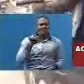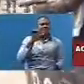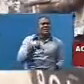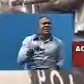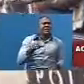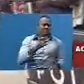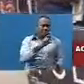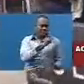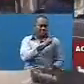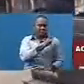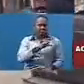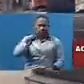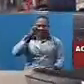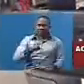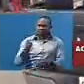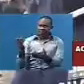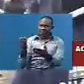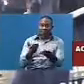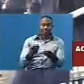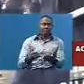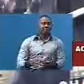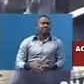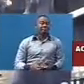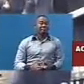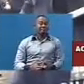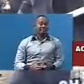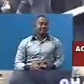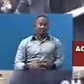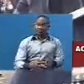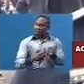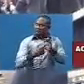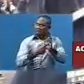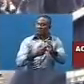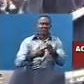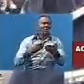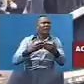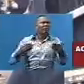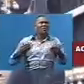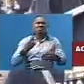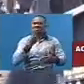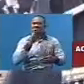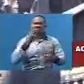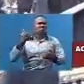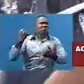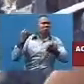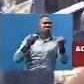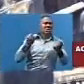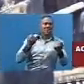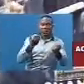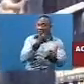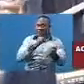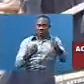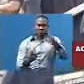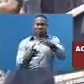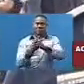is mandated to bring crime to the barest minimum. Therefore, the display of police readiness and ability to deal with untoward